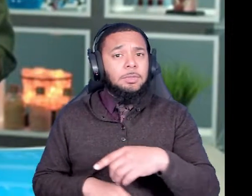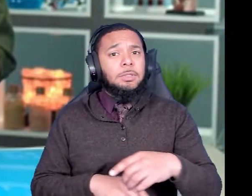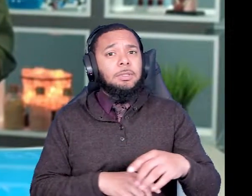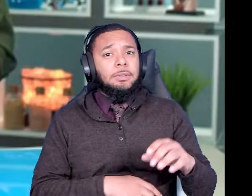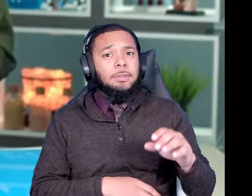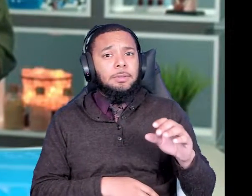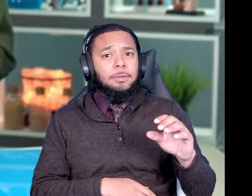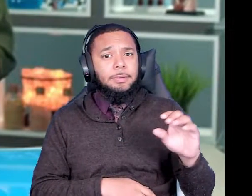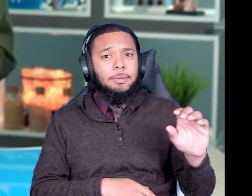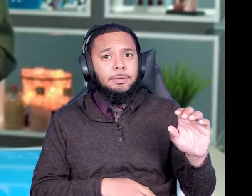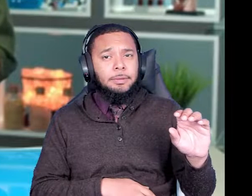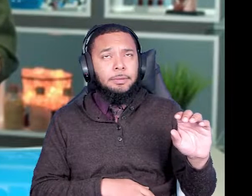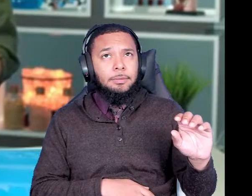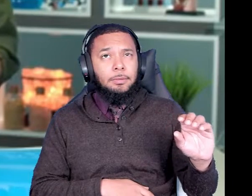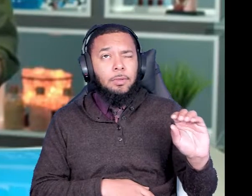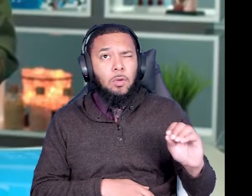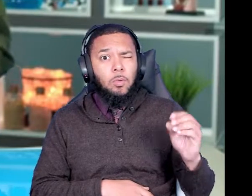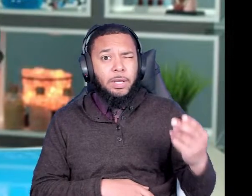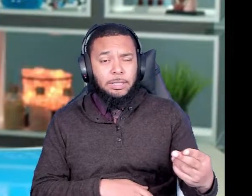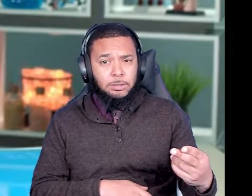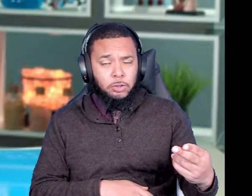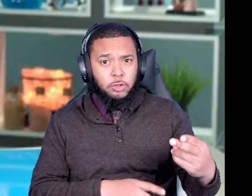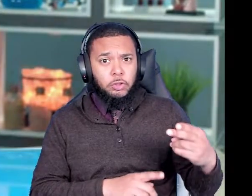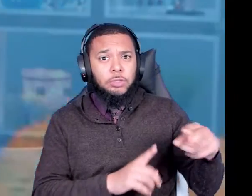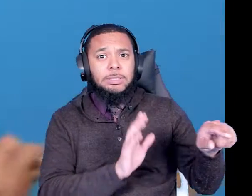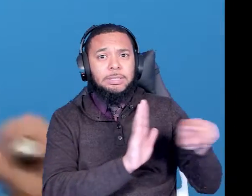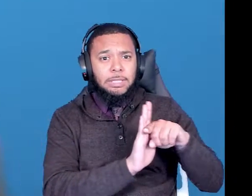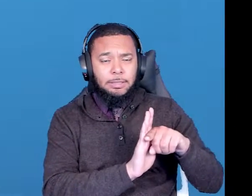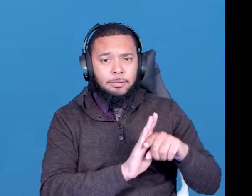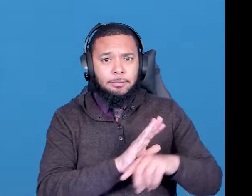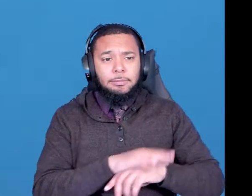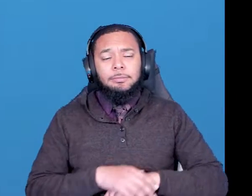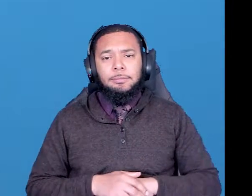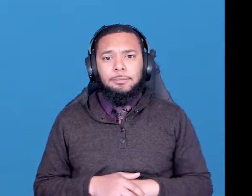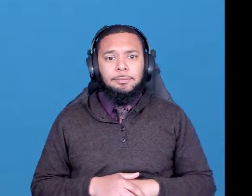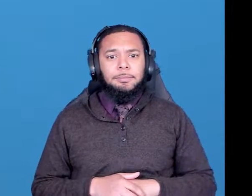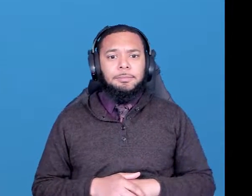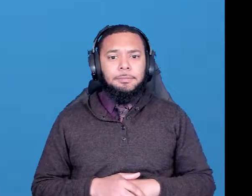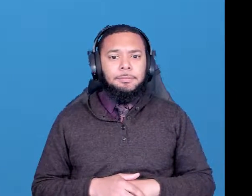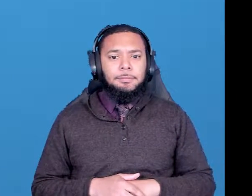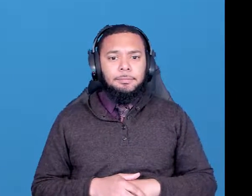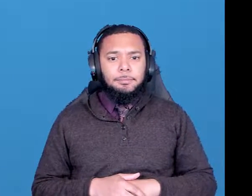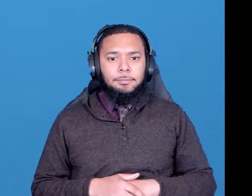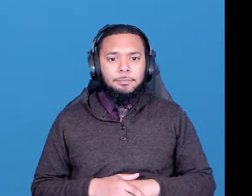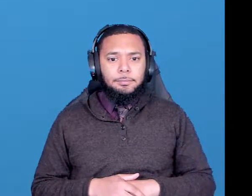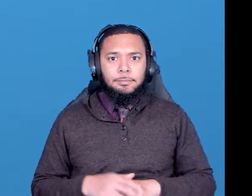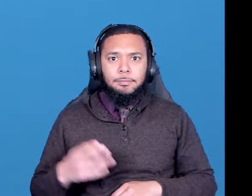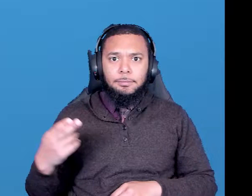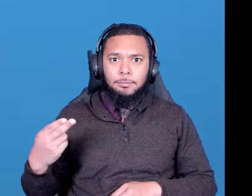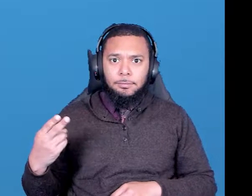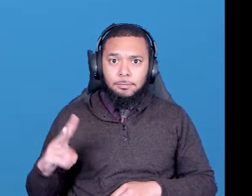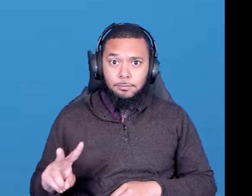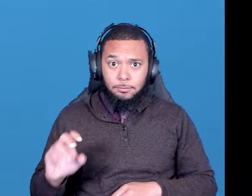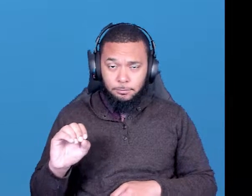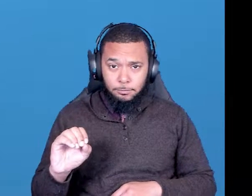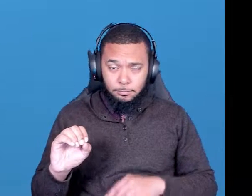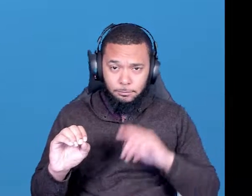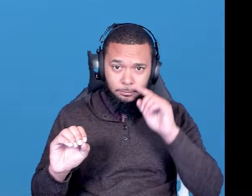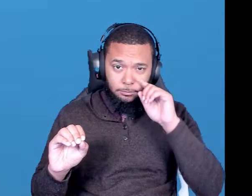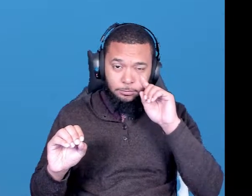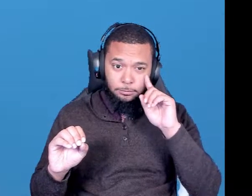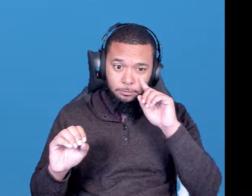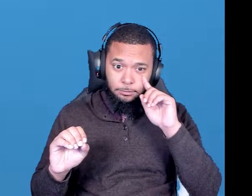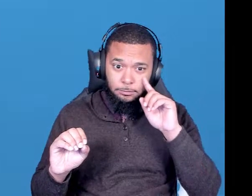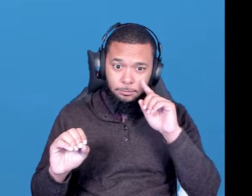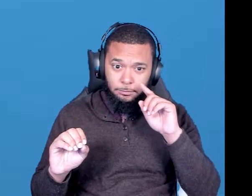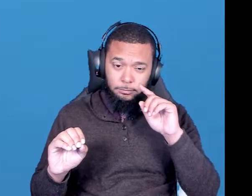a hydroxide ion that is negative. So we're talking about H2O, okay? And we're